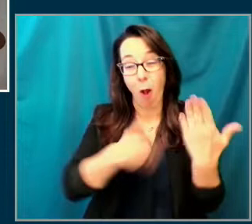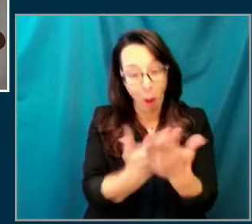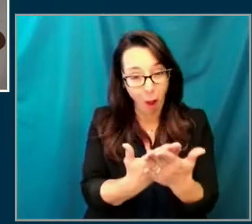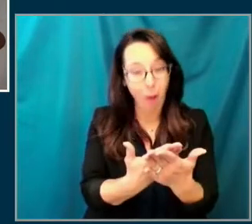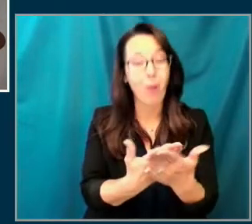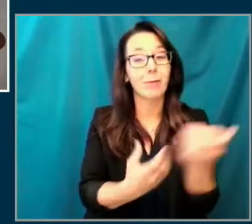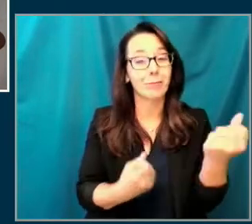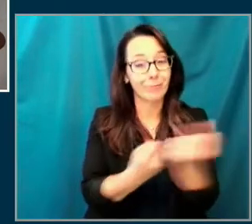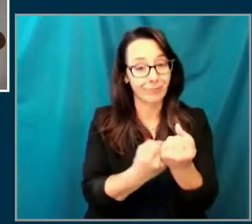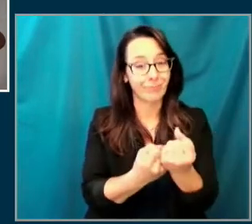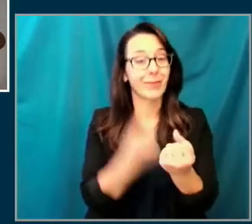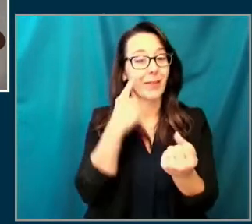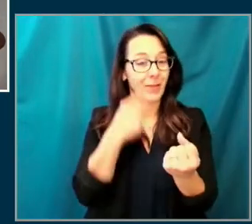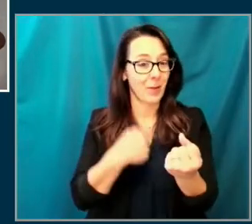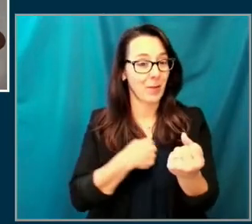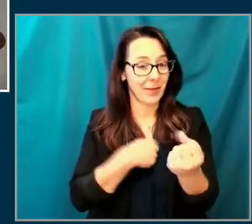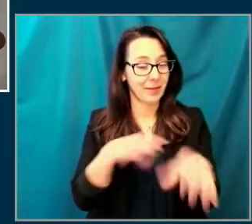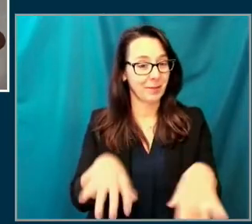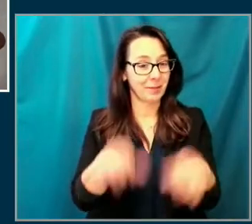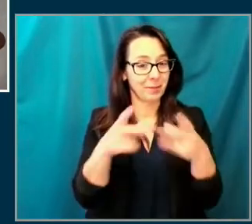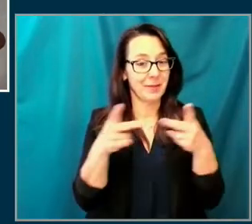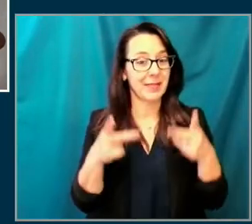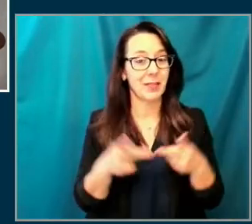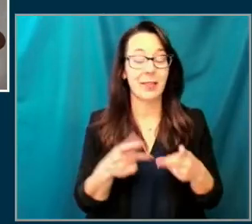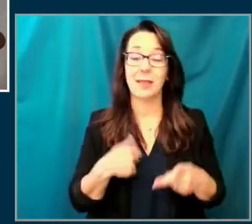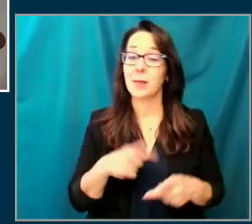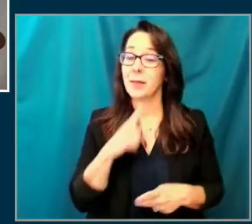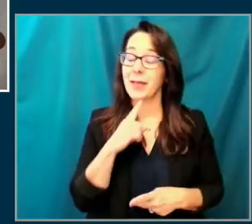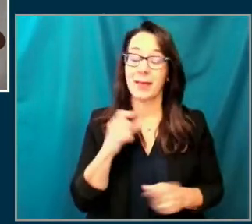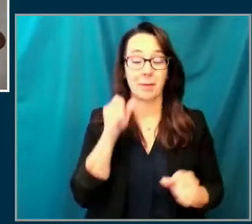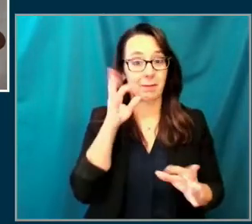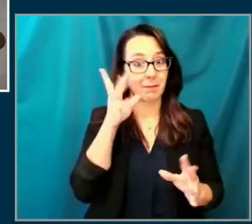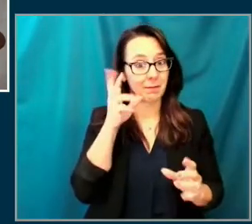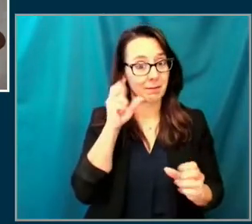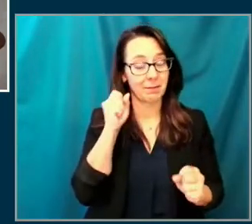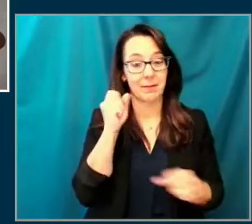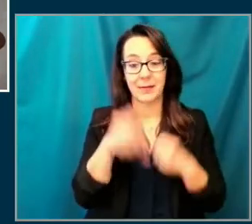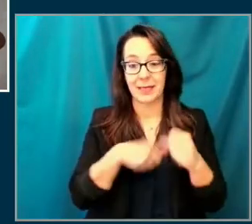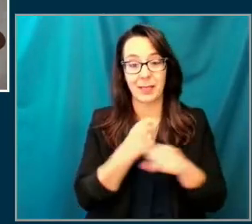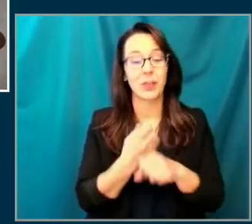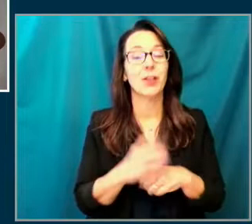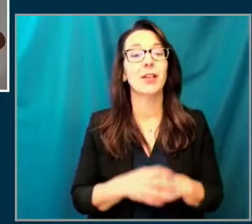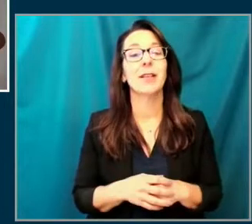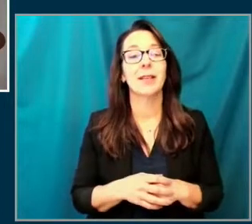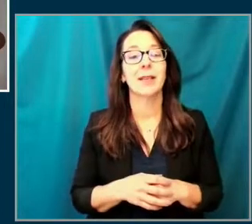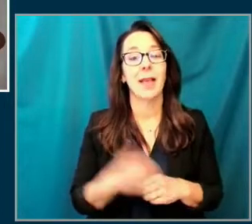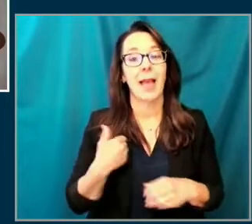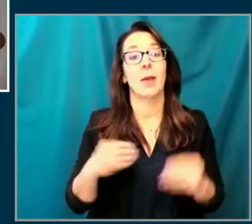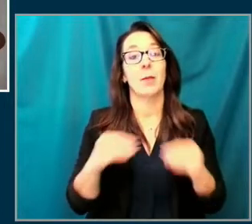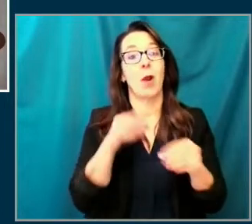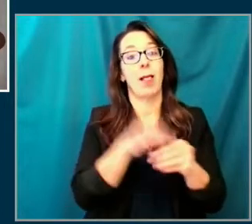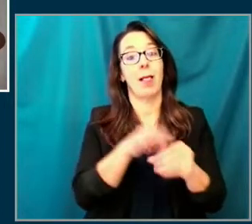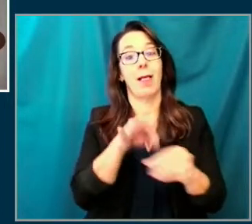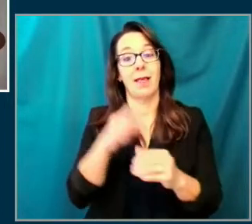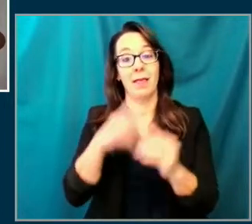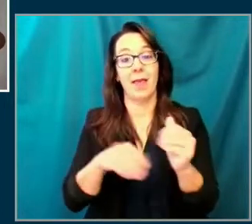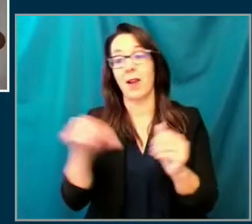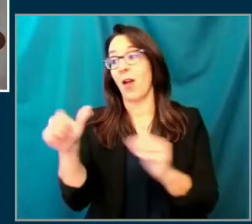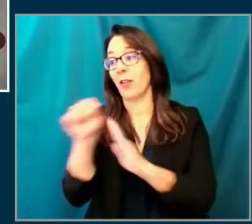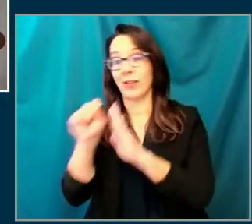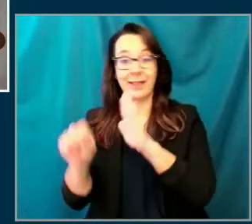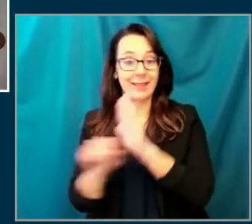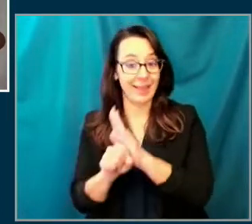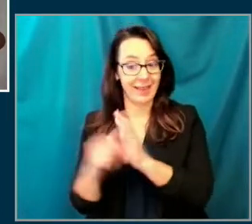you this is quite an honor, and it has been a whirlwind year. Unlike other years, we've had more elections, I think, than any other state in terms